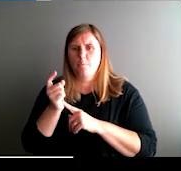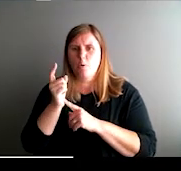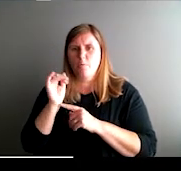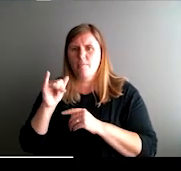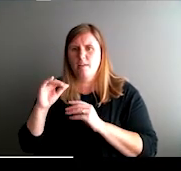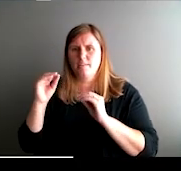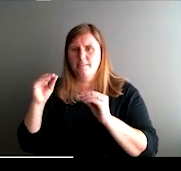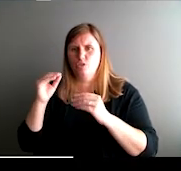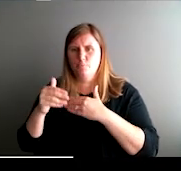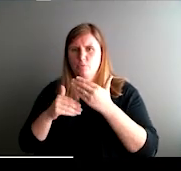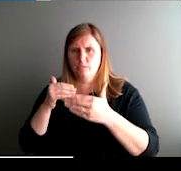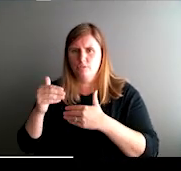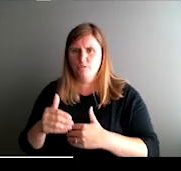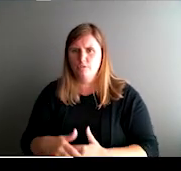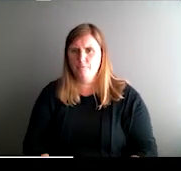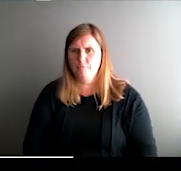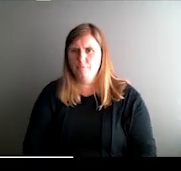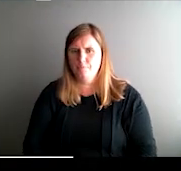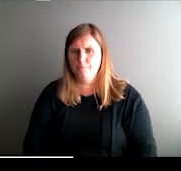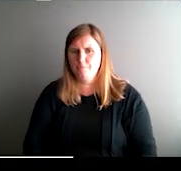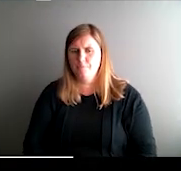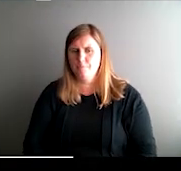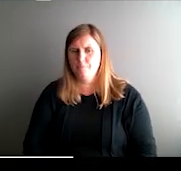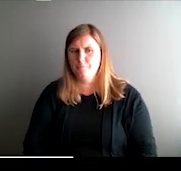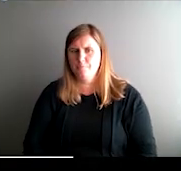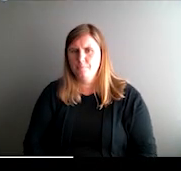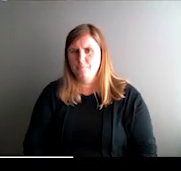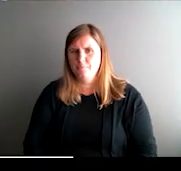that teaching procedure.